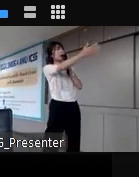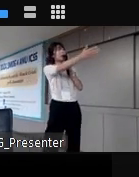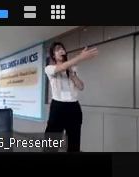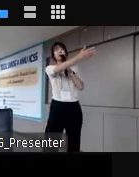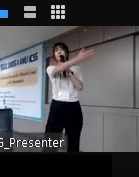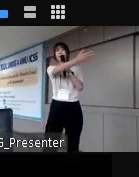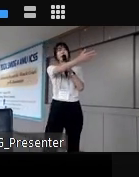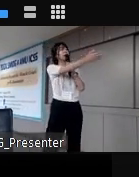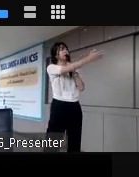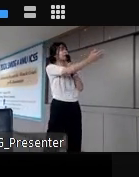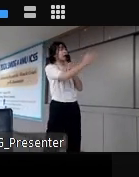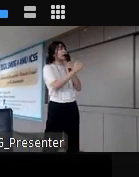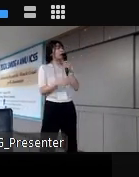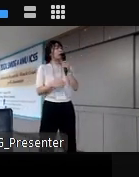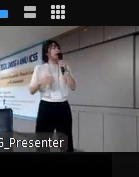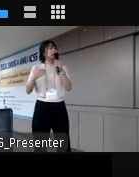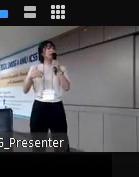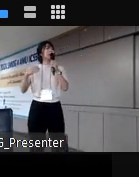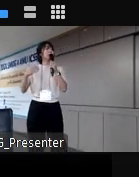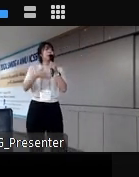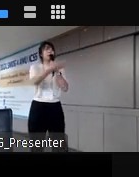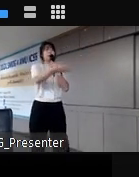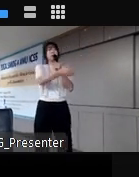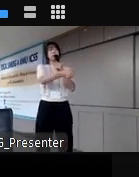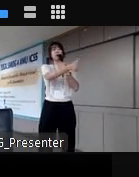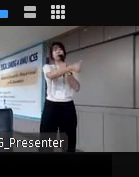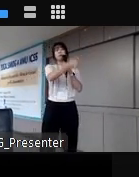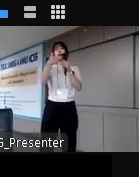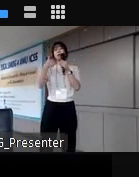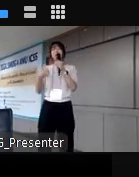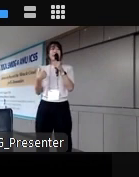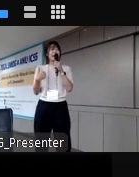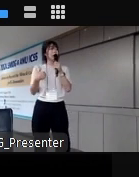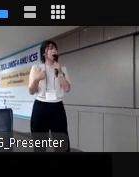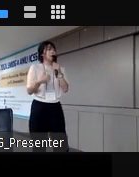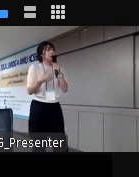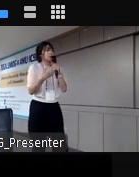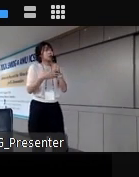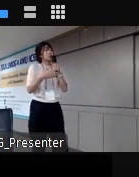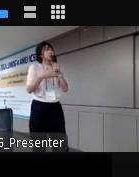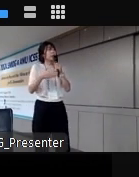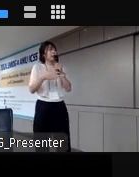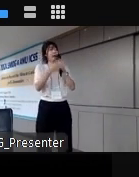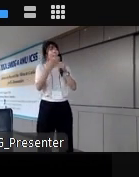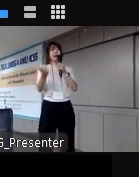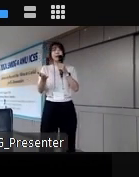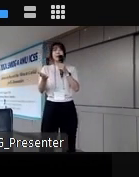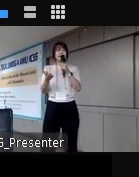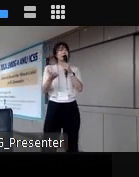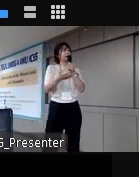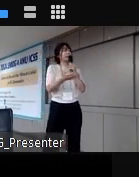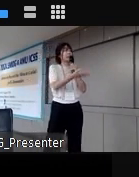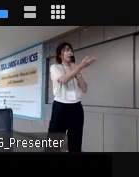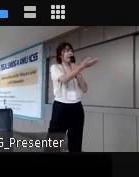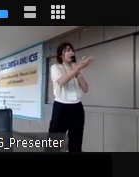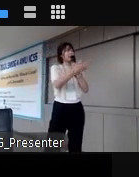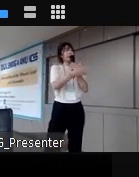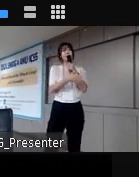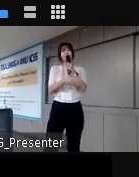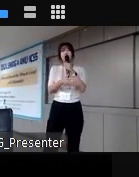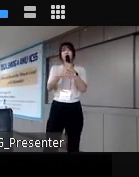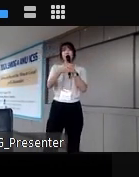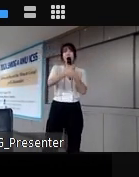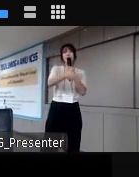and object of pay in 5, Jin could pay Sol, who could pay Jin back. Jin could also pay inanimate entities like the bank or